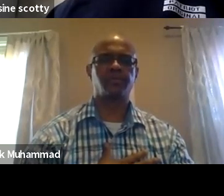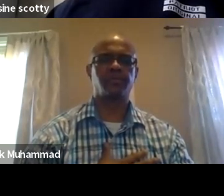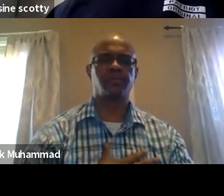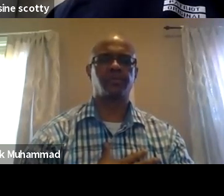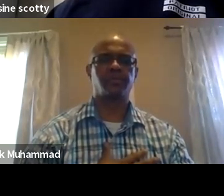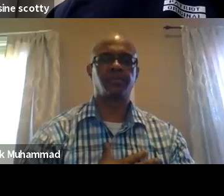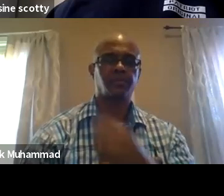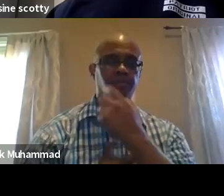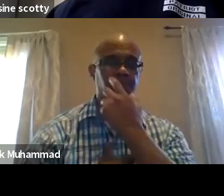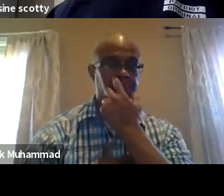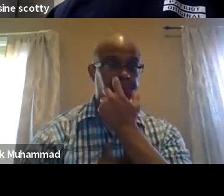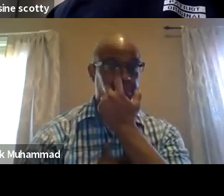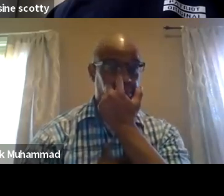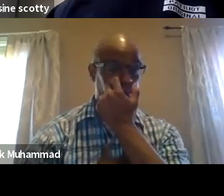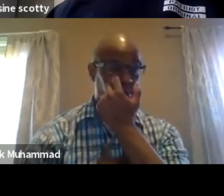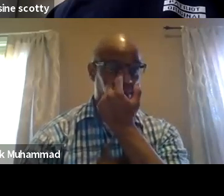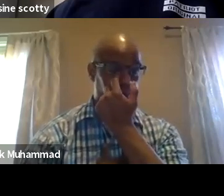world.